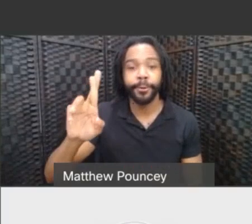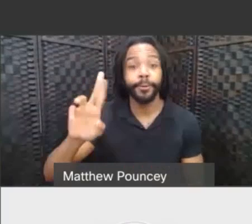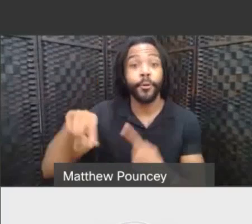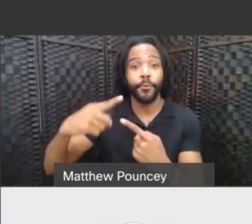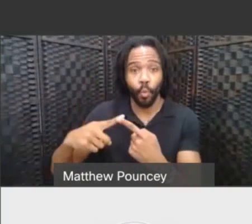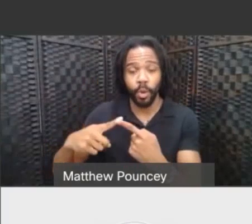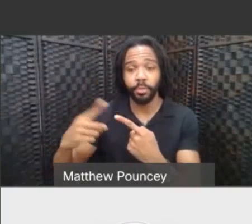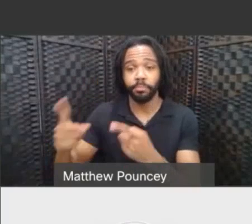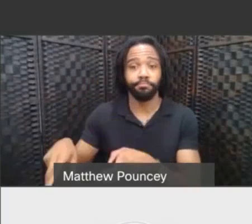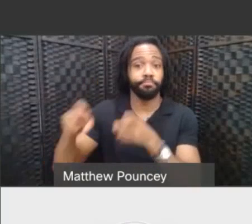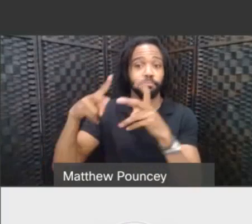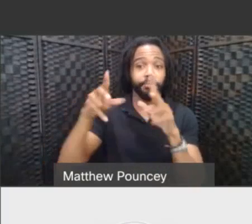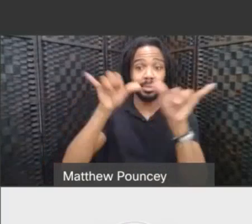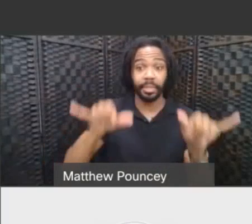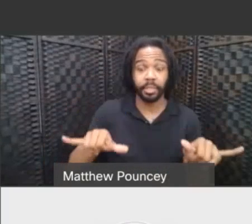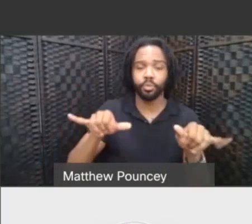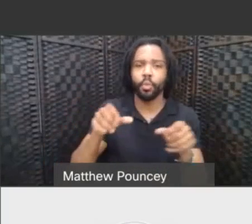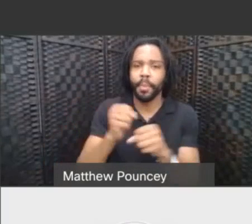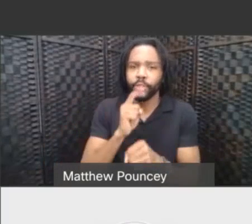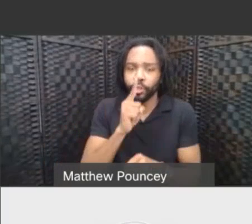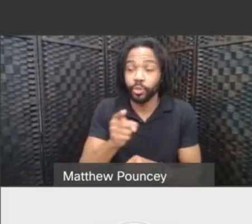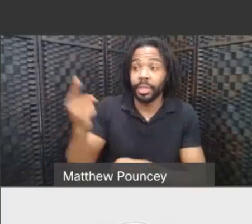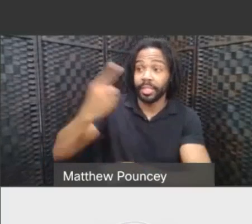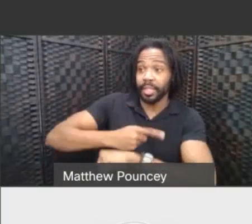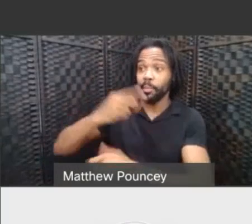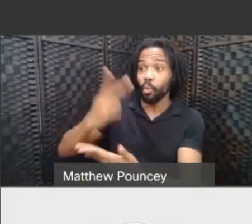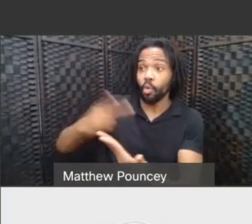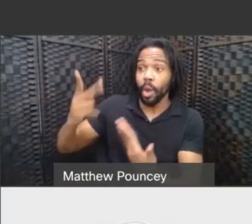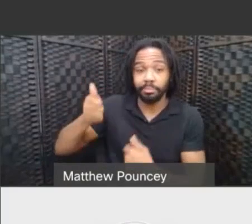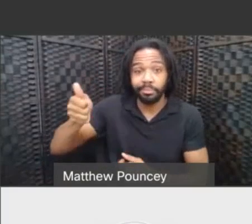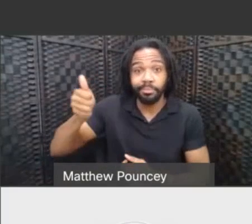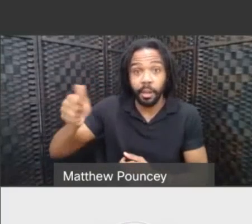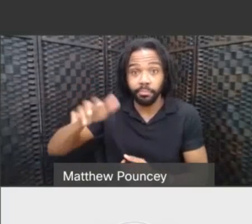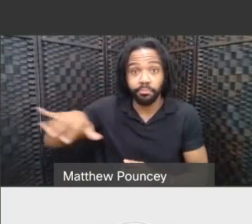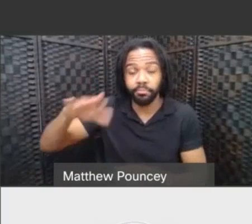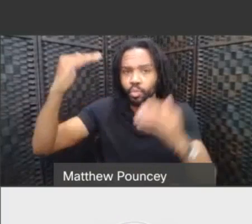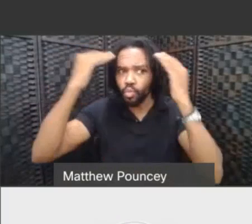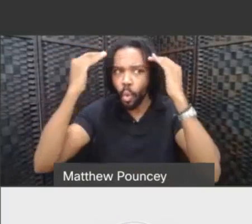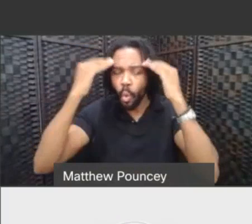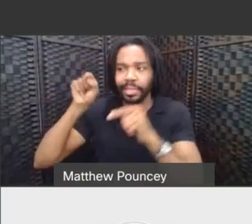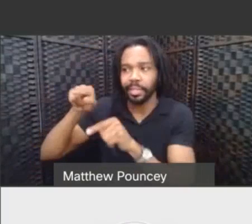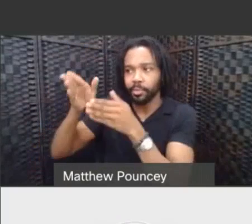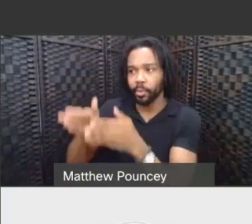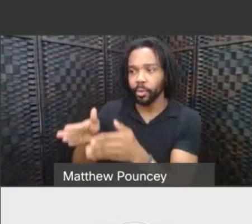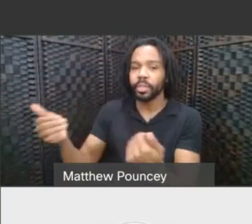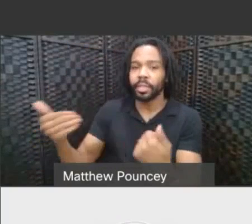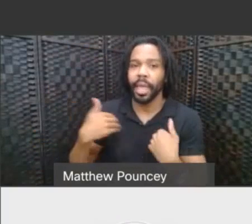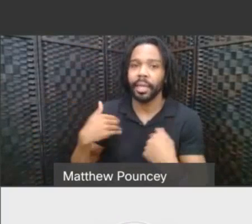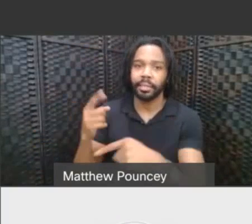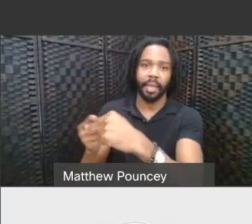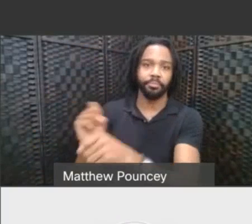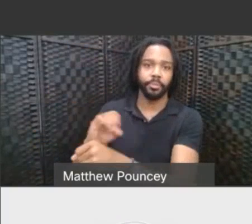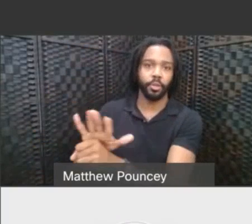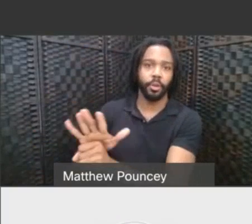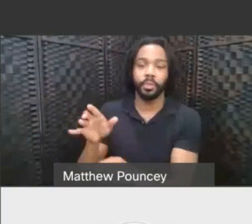day provider. So make sure that the day program is aware that the person tested positive so that any follow-up that's